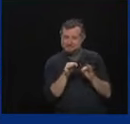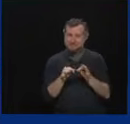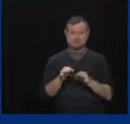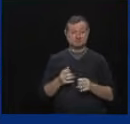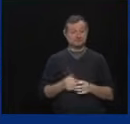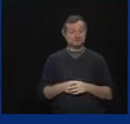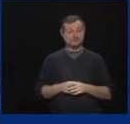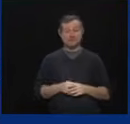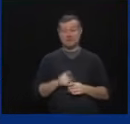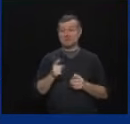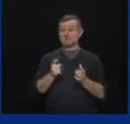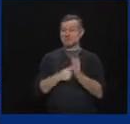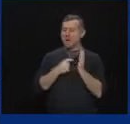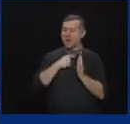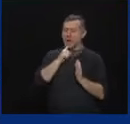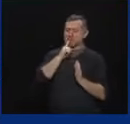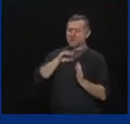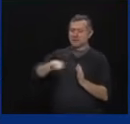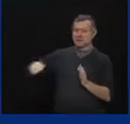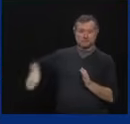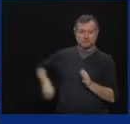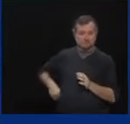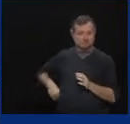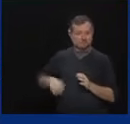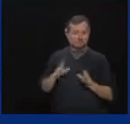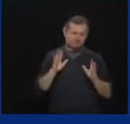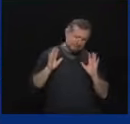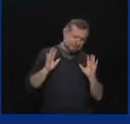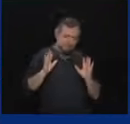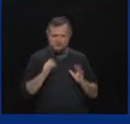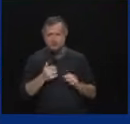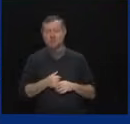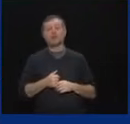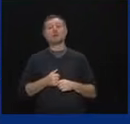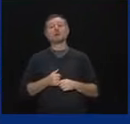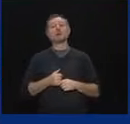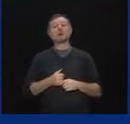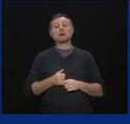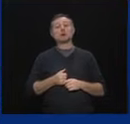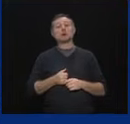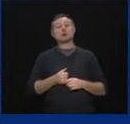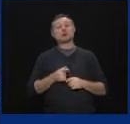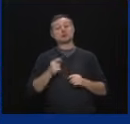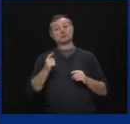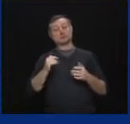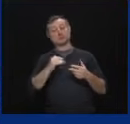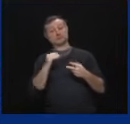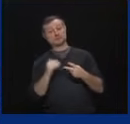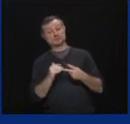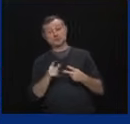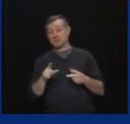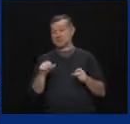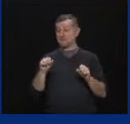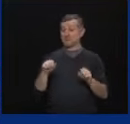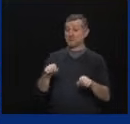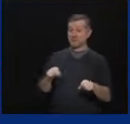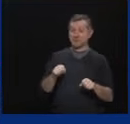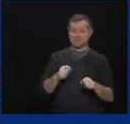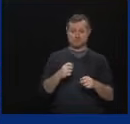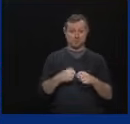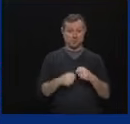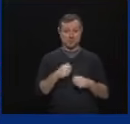not taken any steps to further that. In terms of whether or not we're going to basically have a capacity problem like we witnessed last year,